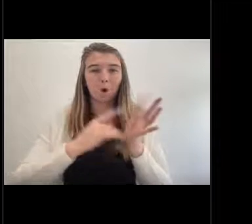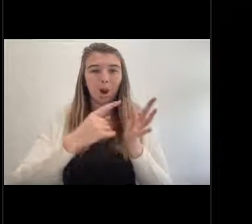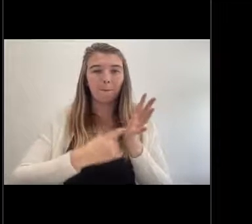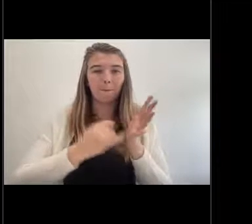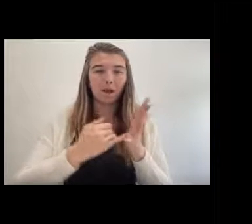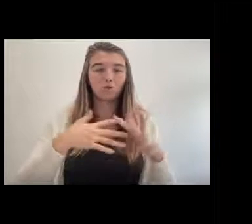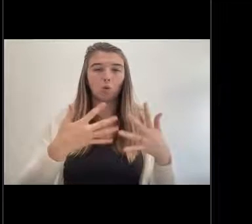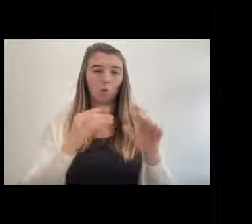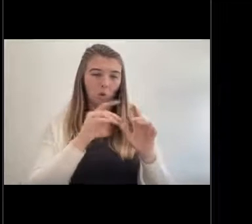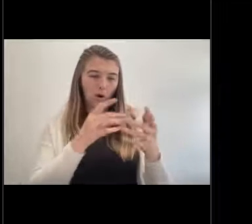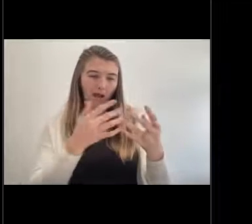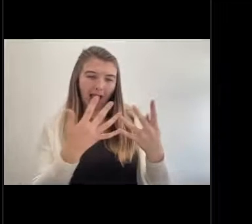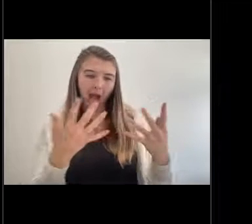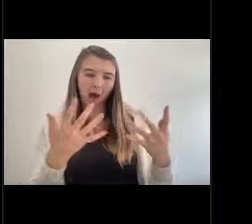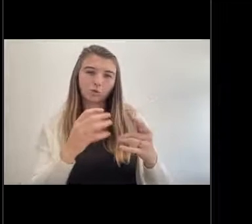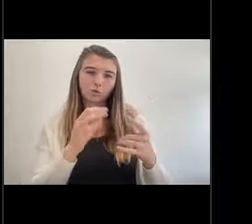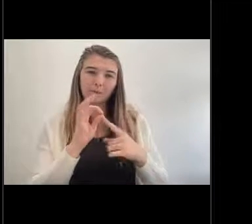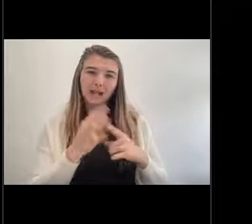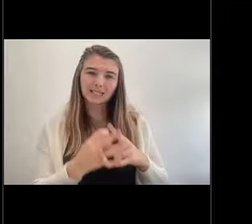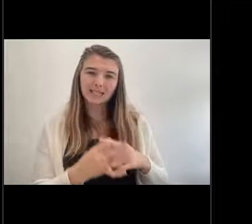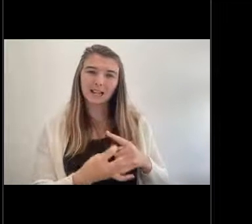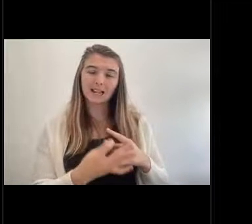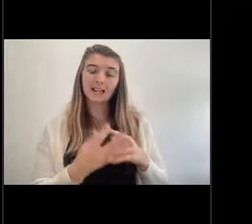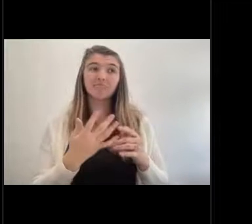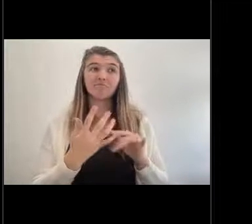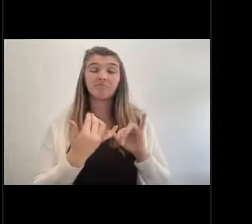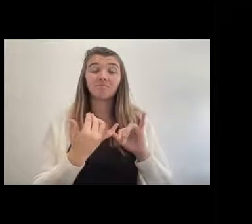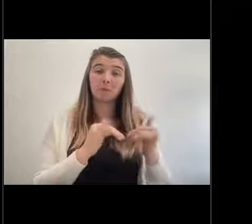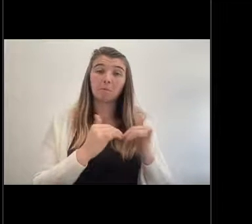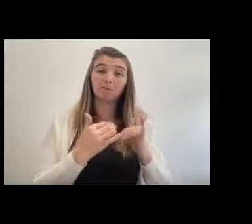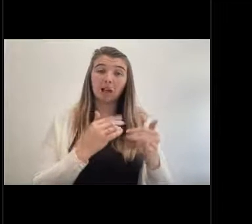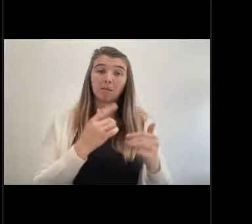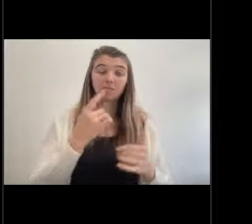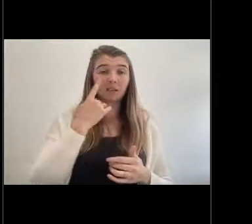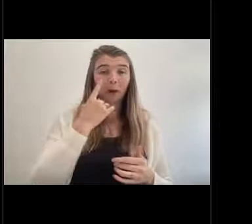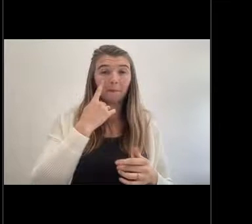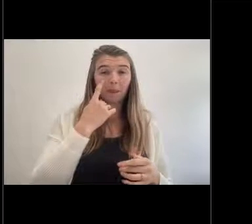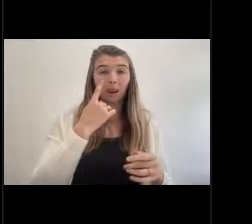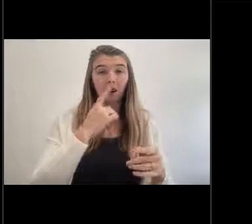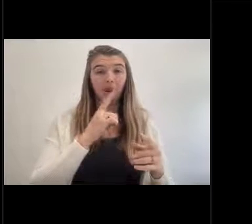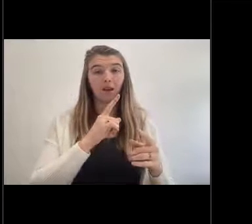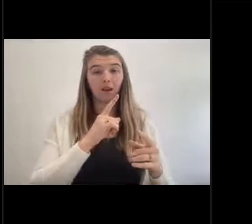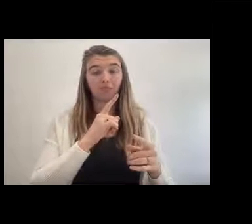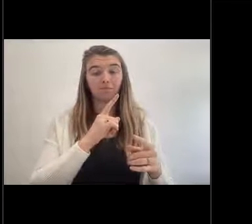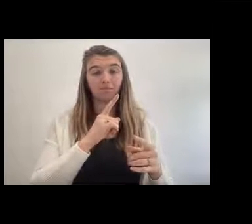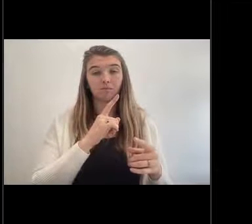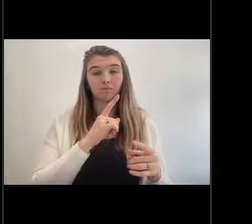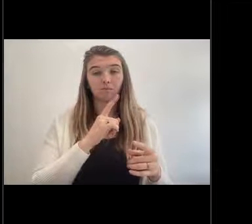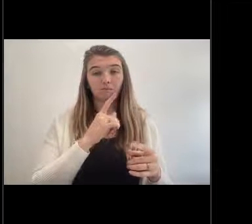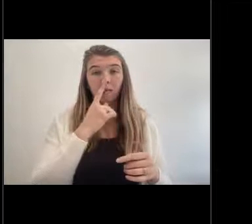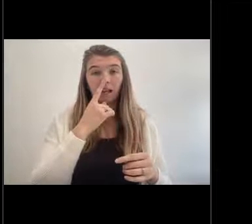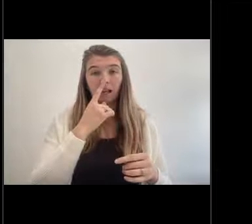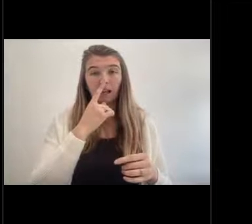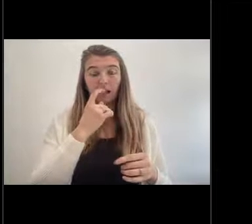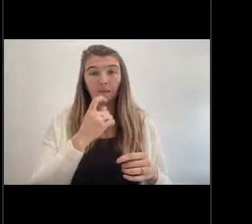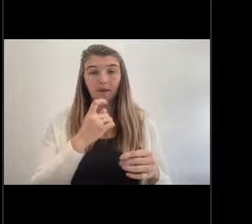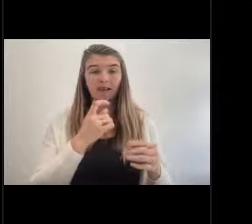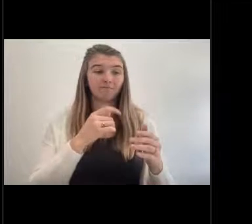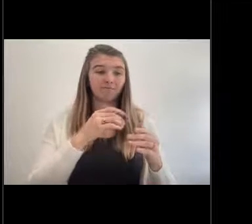On occasion, some of those samples might be covered in fats or oil. For